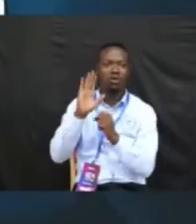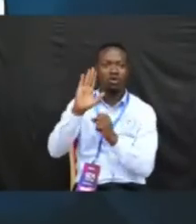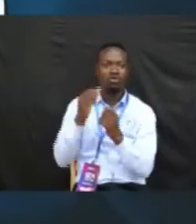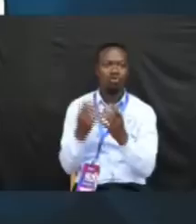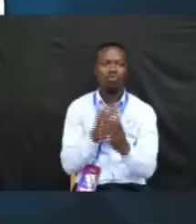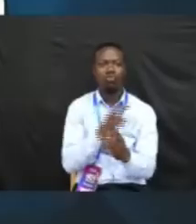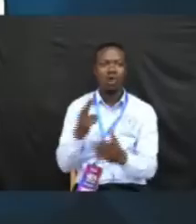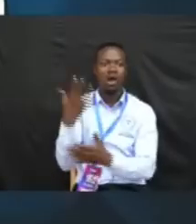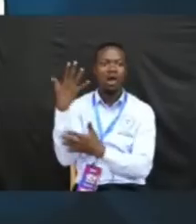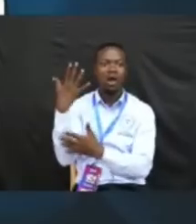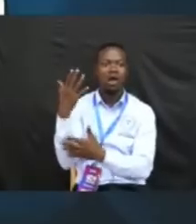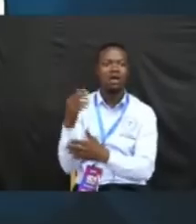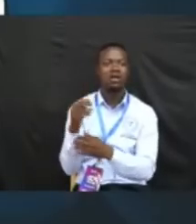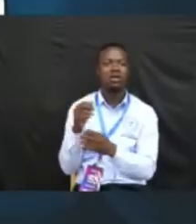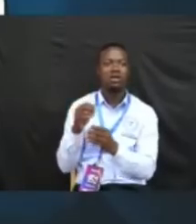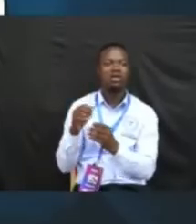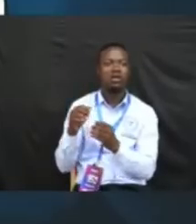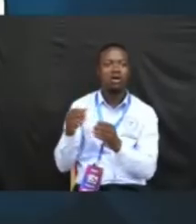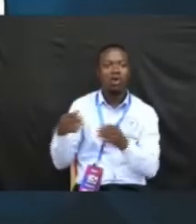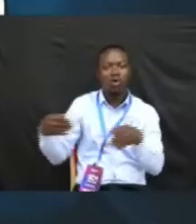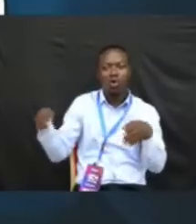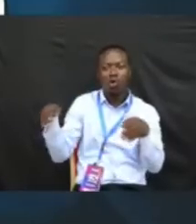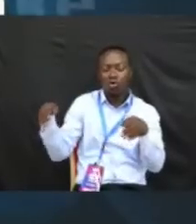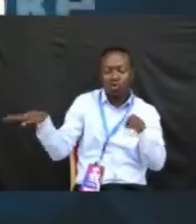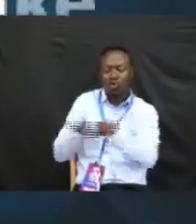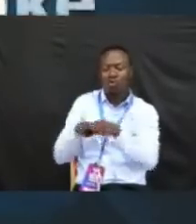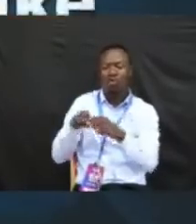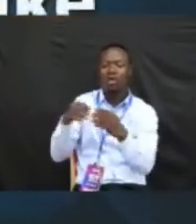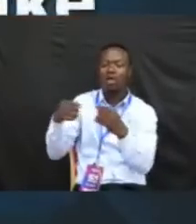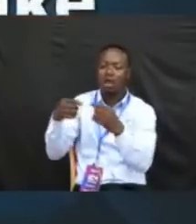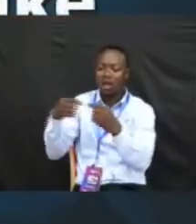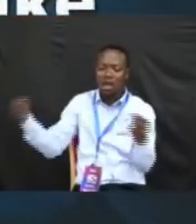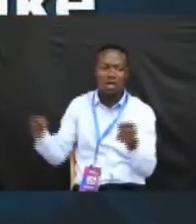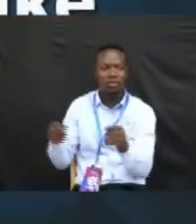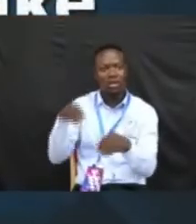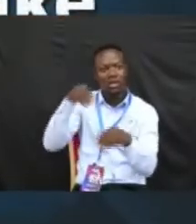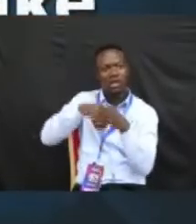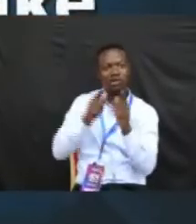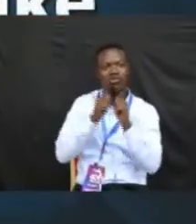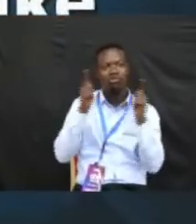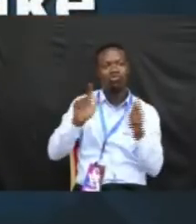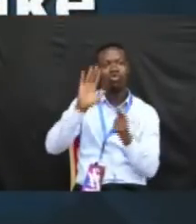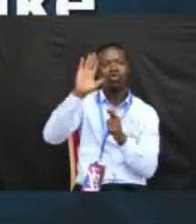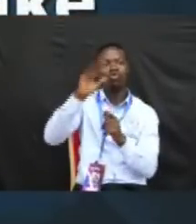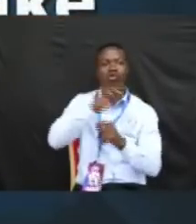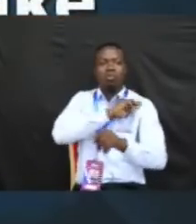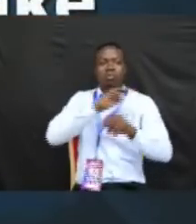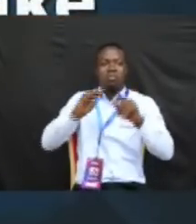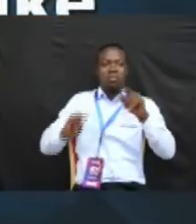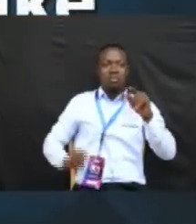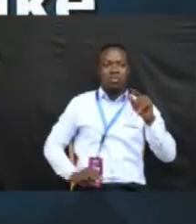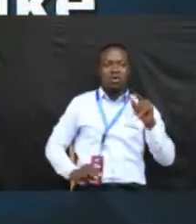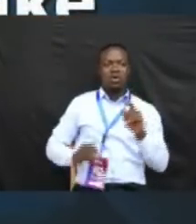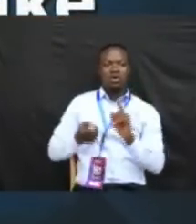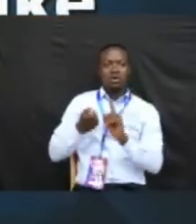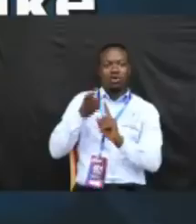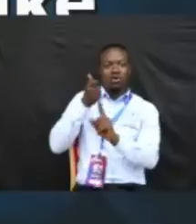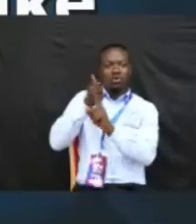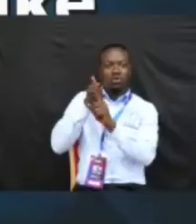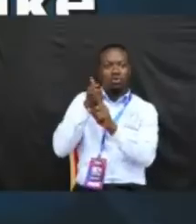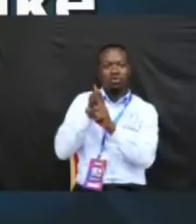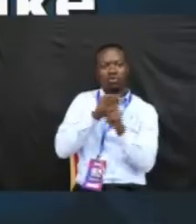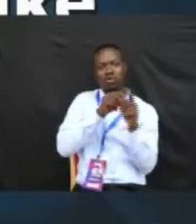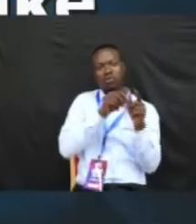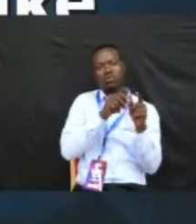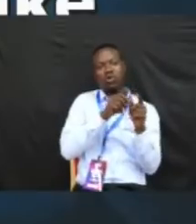right hand, Lord, shattered the enemy. In the greatness of your majesty, you threw